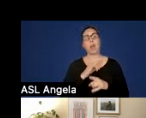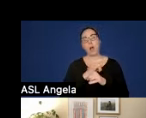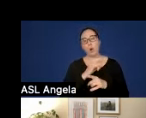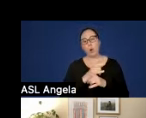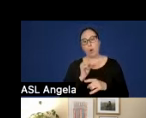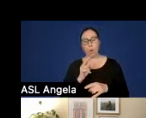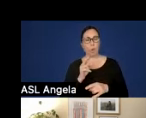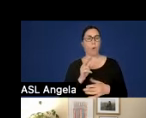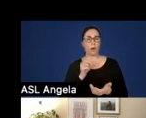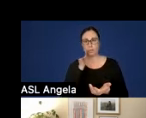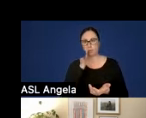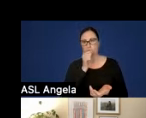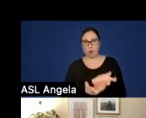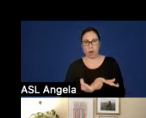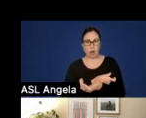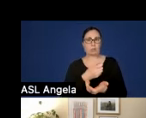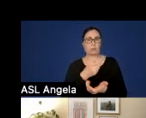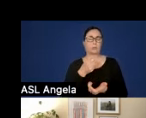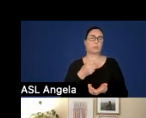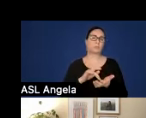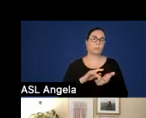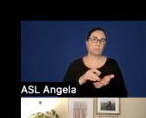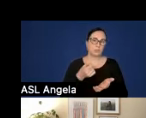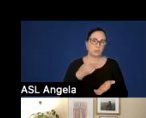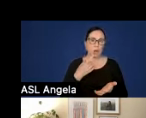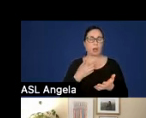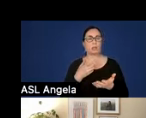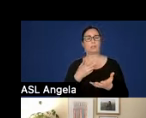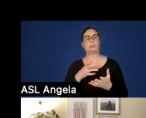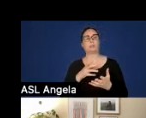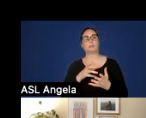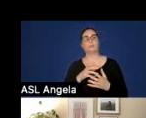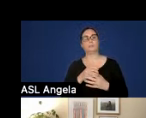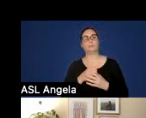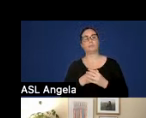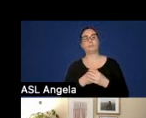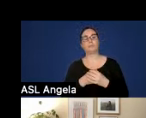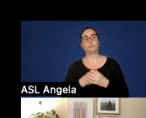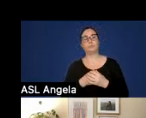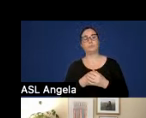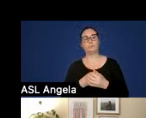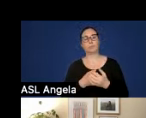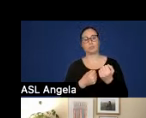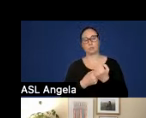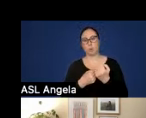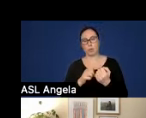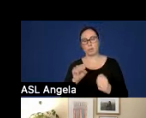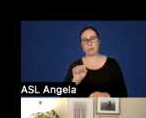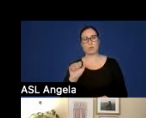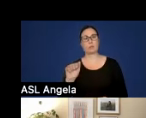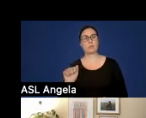assault. And you might not be as familiar with sexual harassment, bullying, female